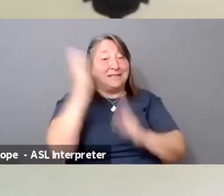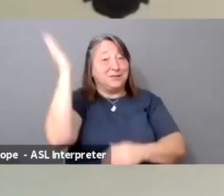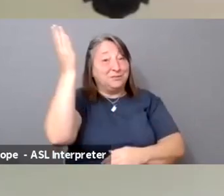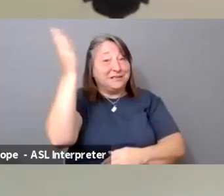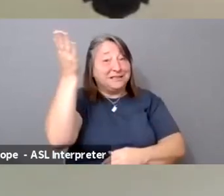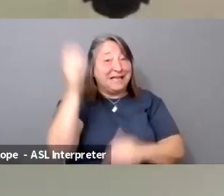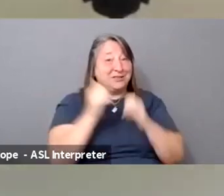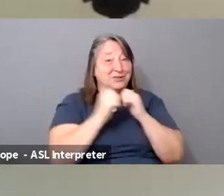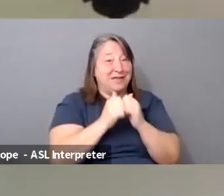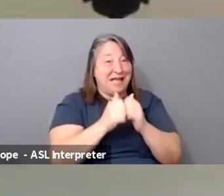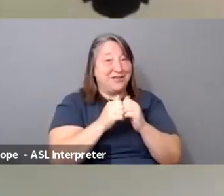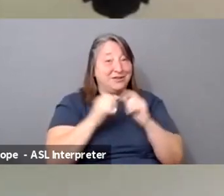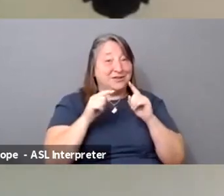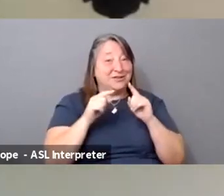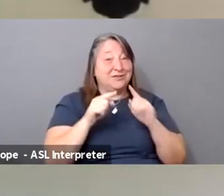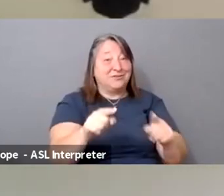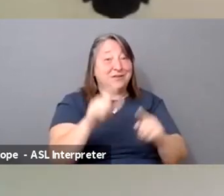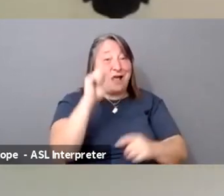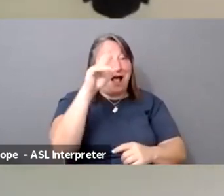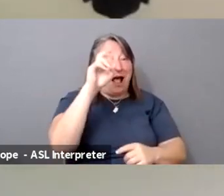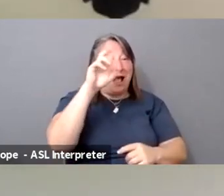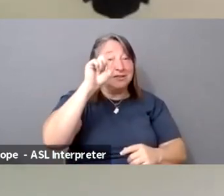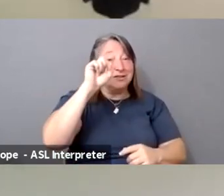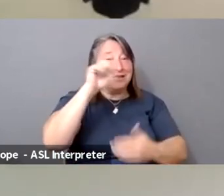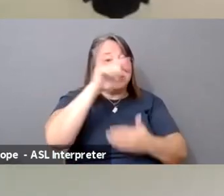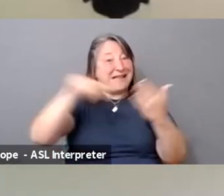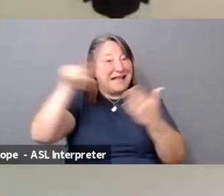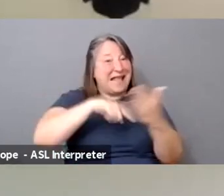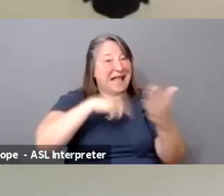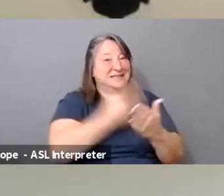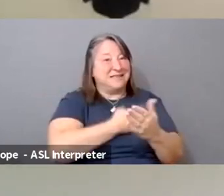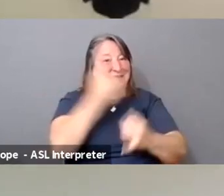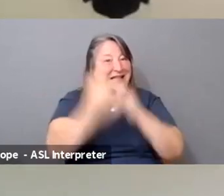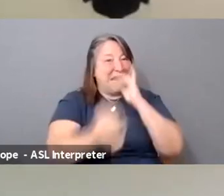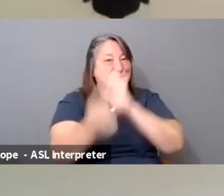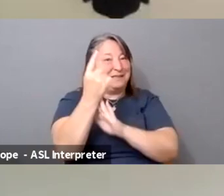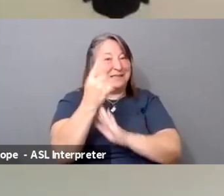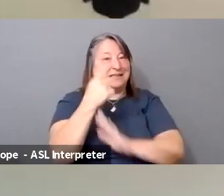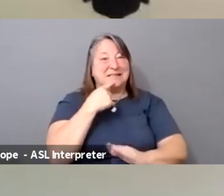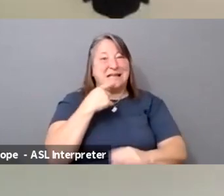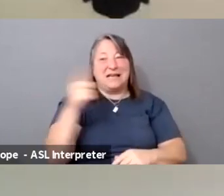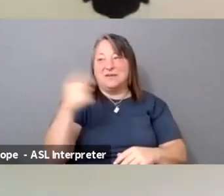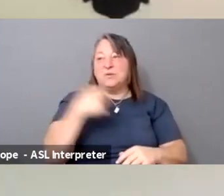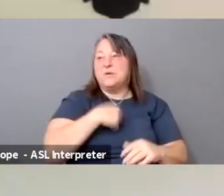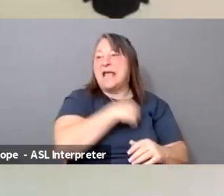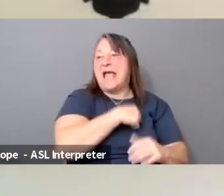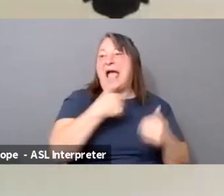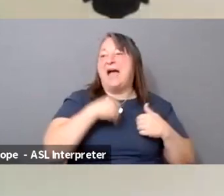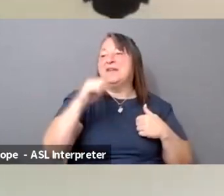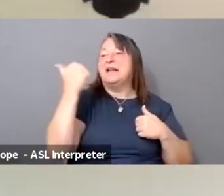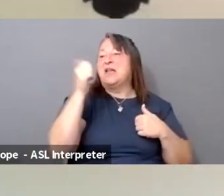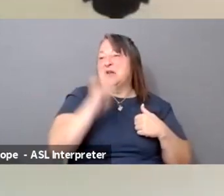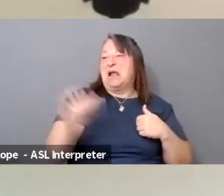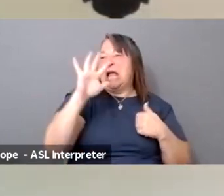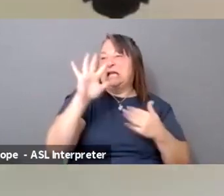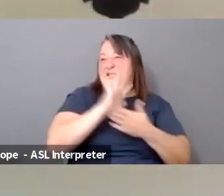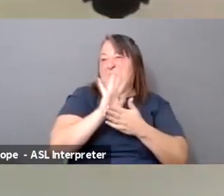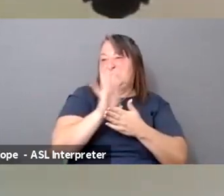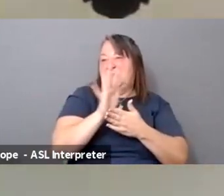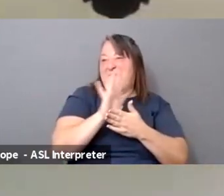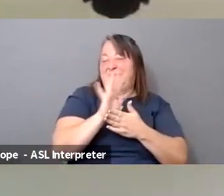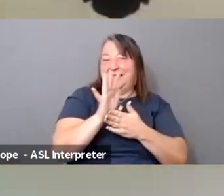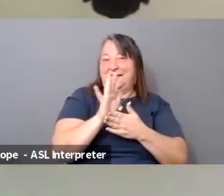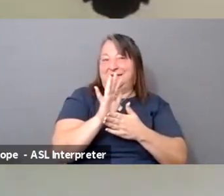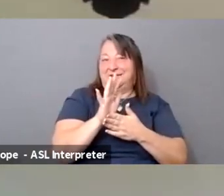Oscars. And then they canceled us at the last minute because they said they had another Asian. And so we were canceled. And I